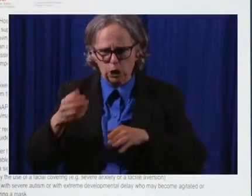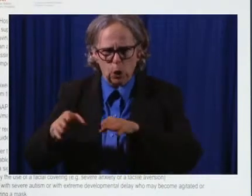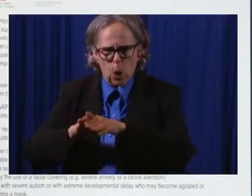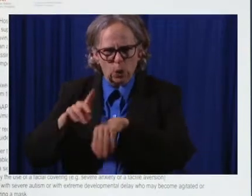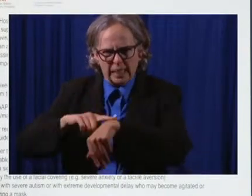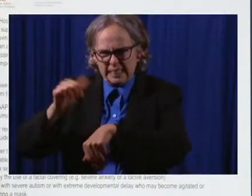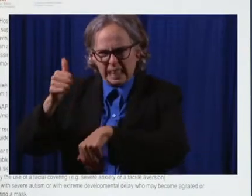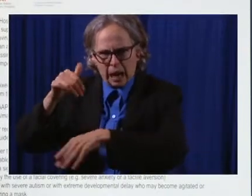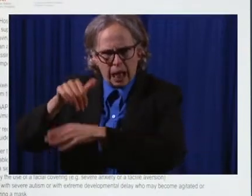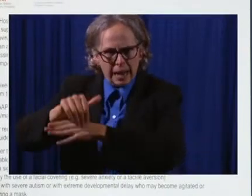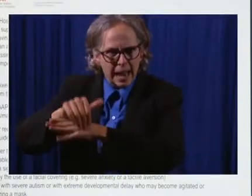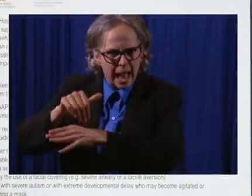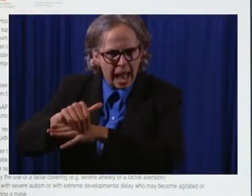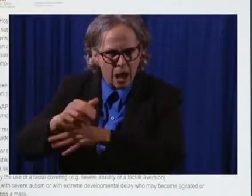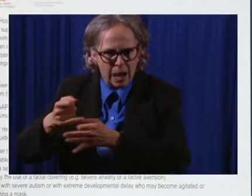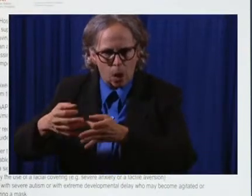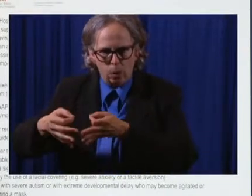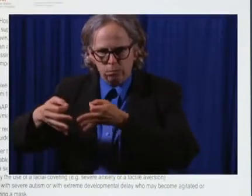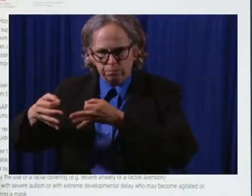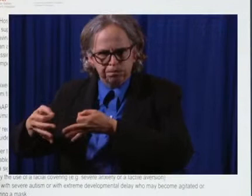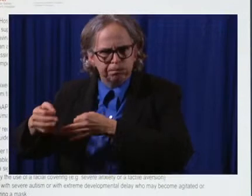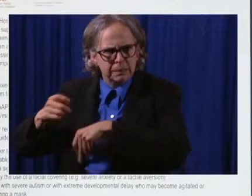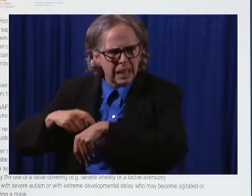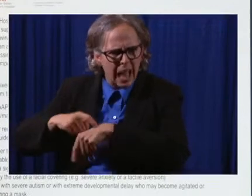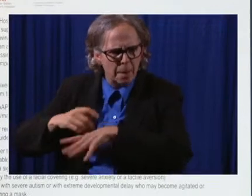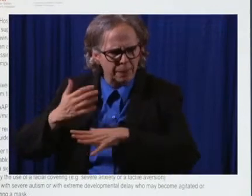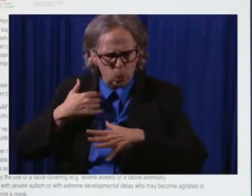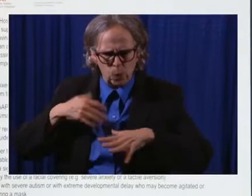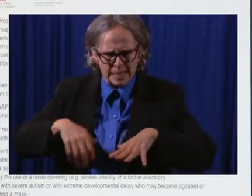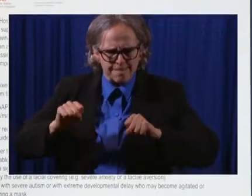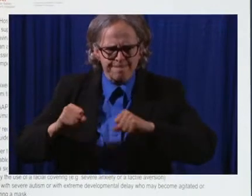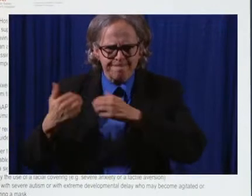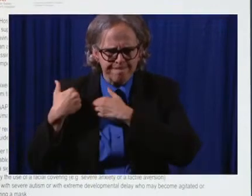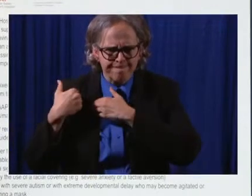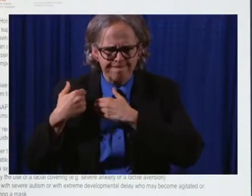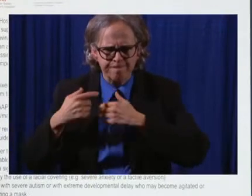talking to experts from throughout the country,